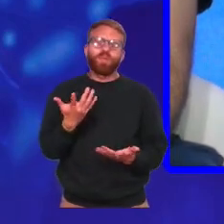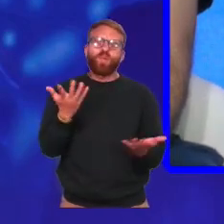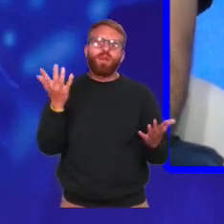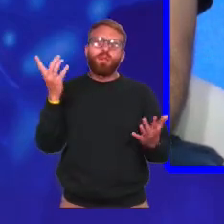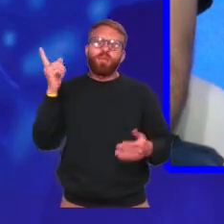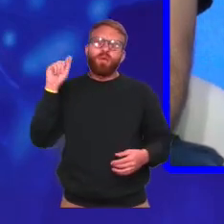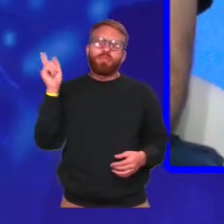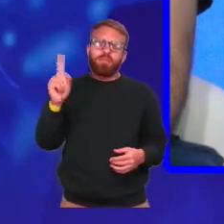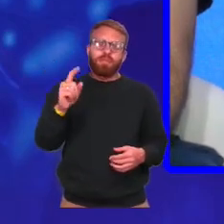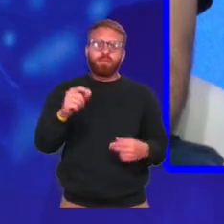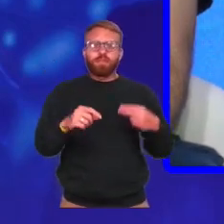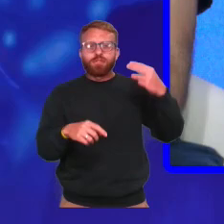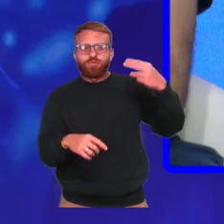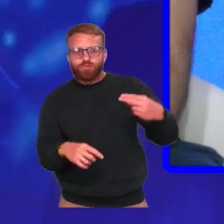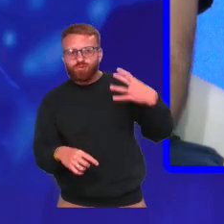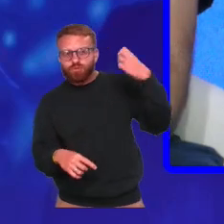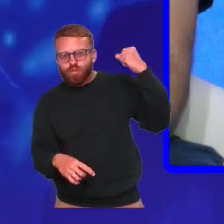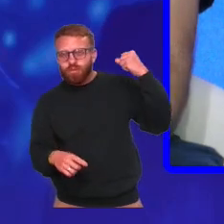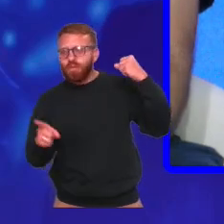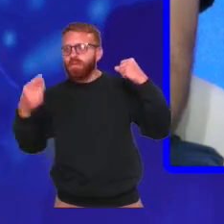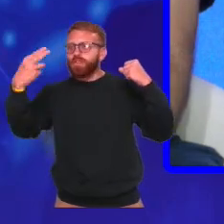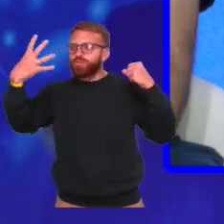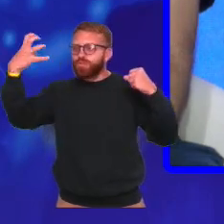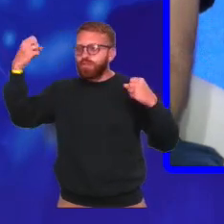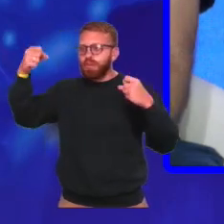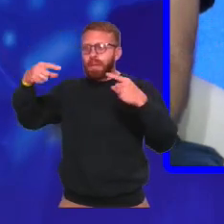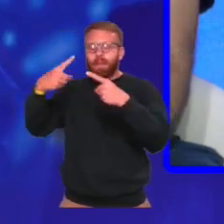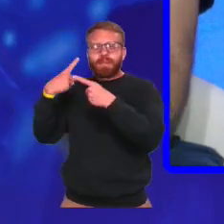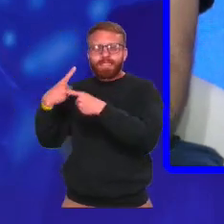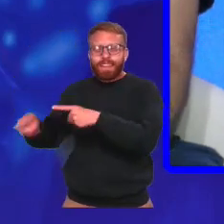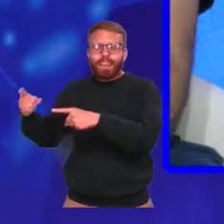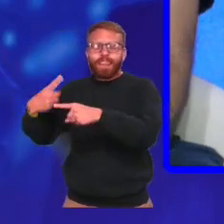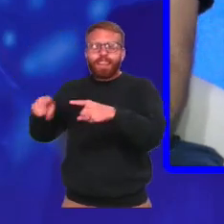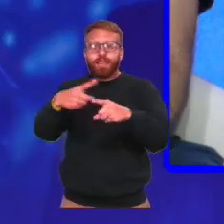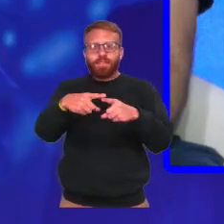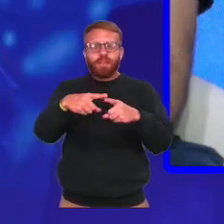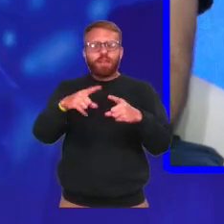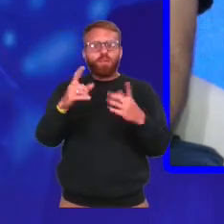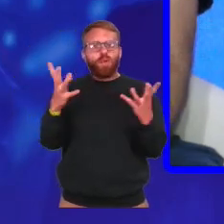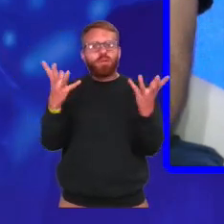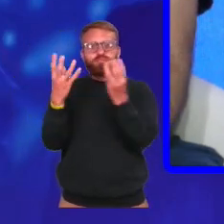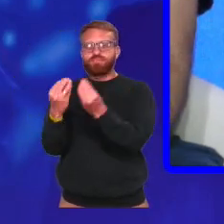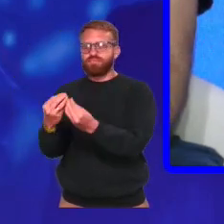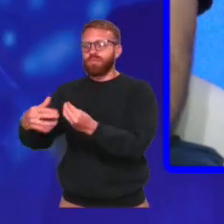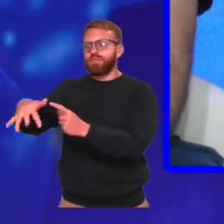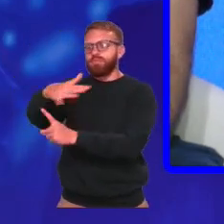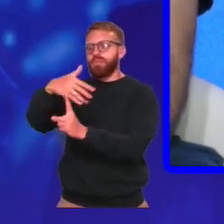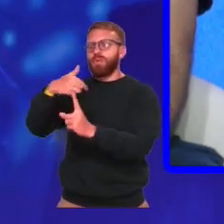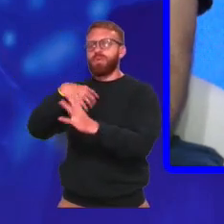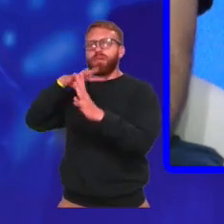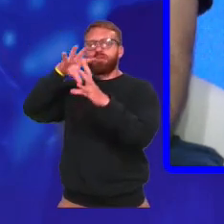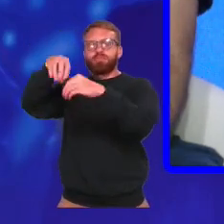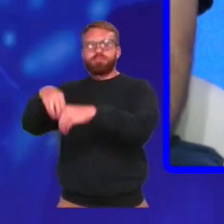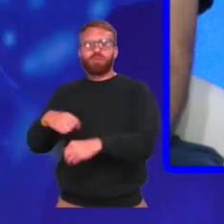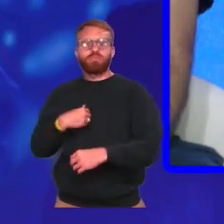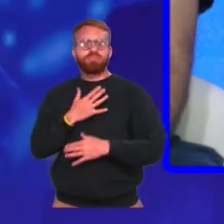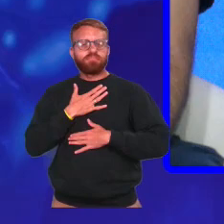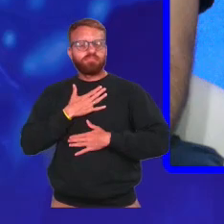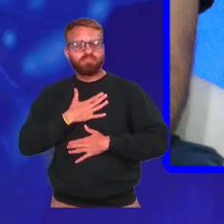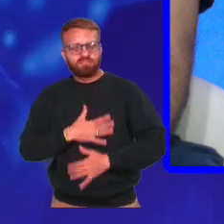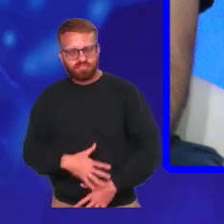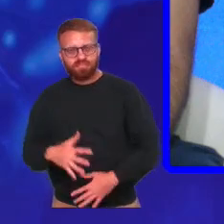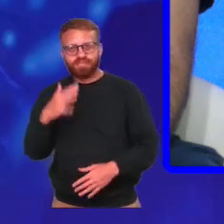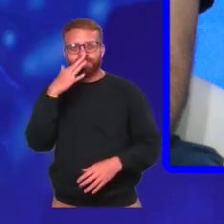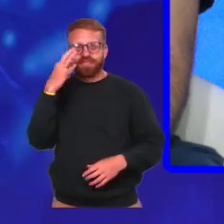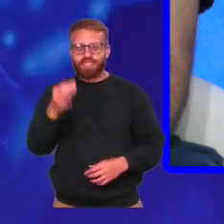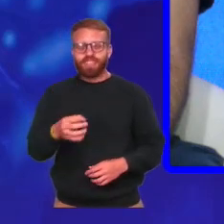makes working at PlayStation so interesting as well, because we're always having like different ideas, and for me, it's been